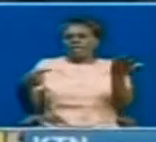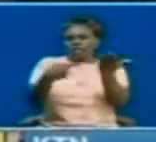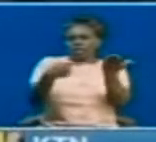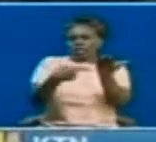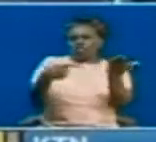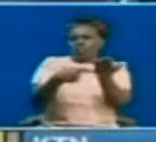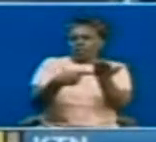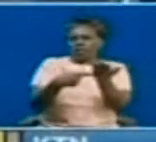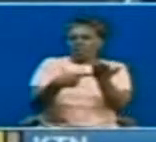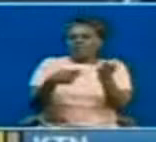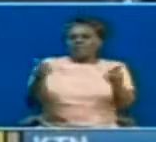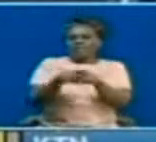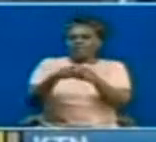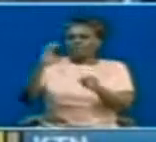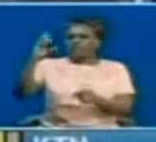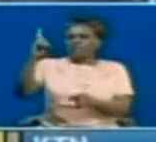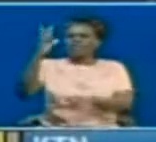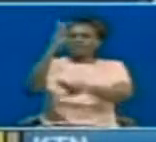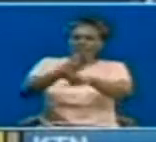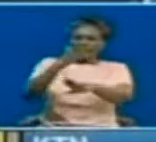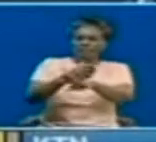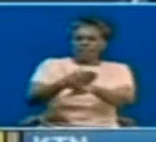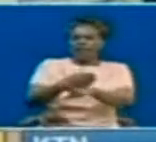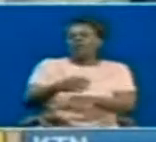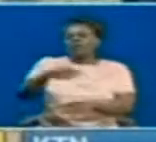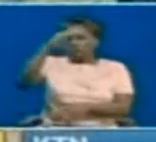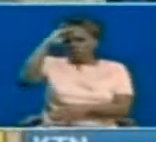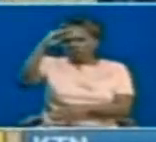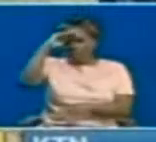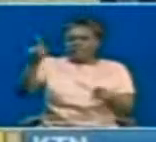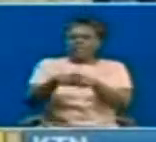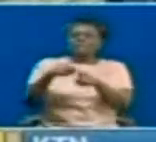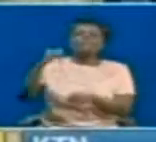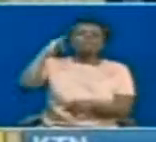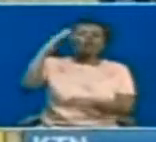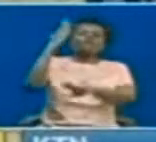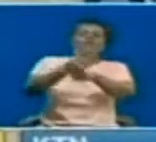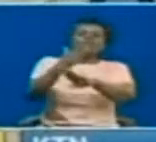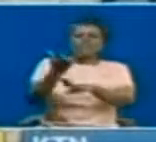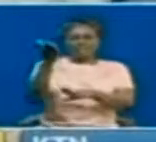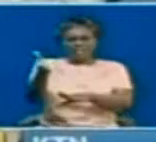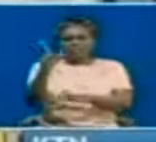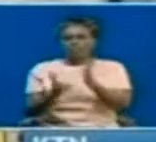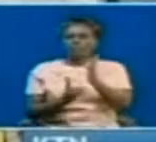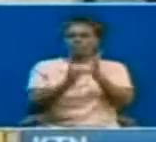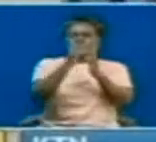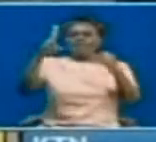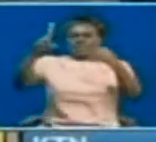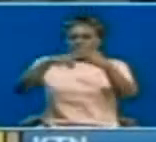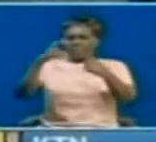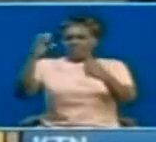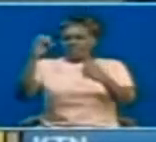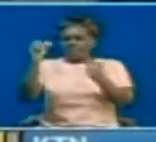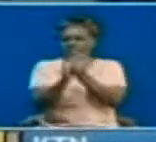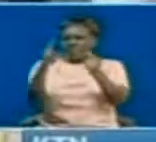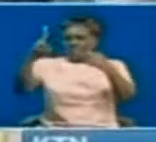and pirated softwares, alcoholic drinks, mobile phones and farm inputs, among other products, which had developed into a 70 billion